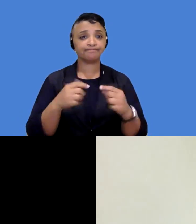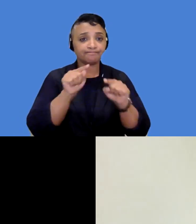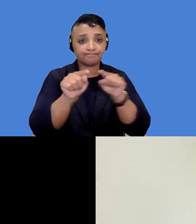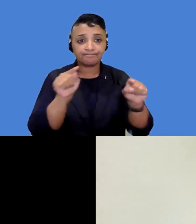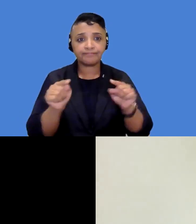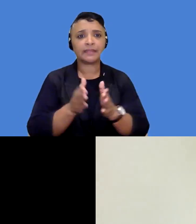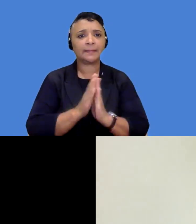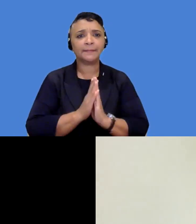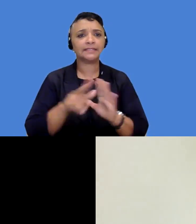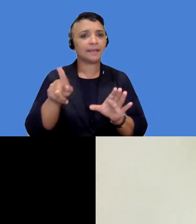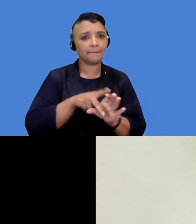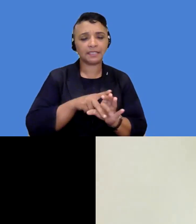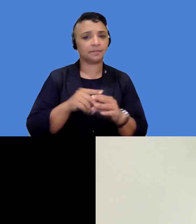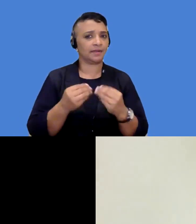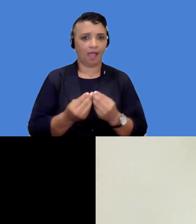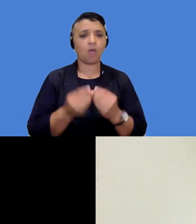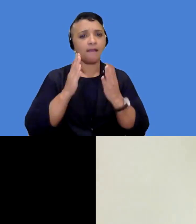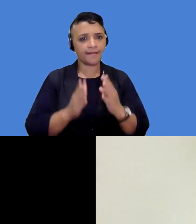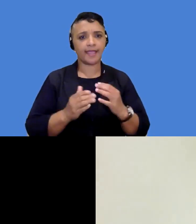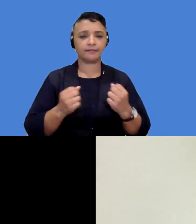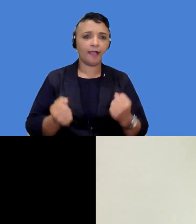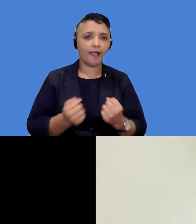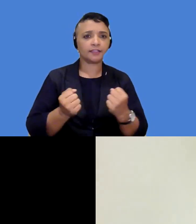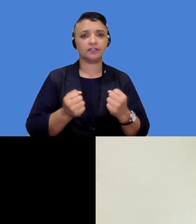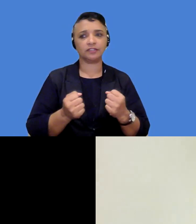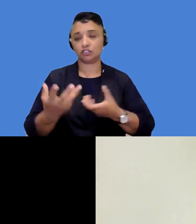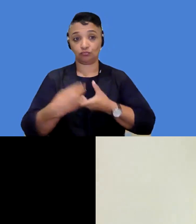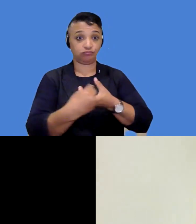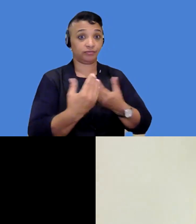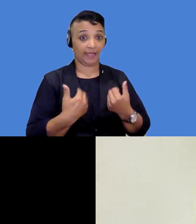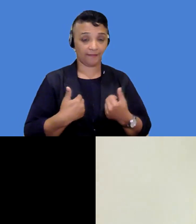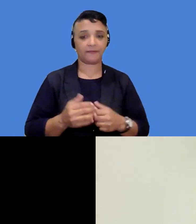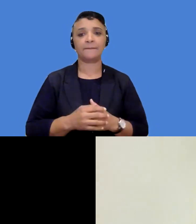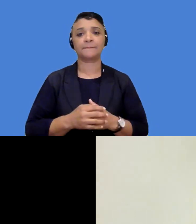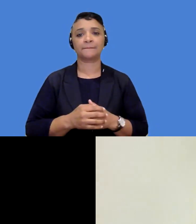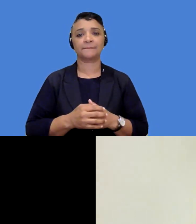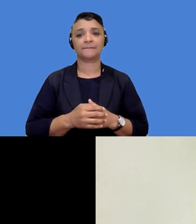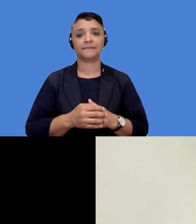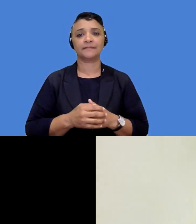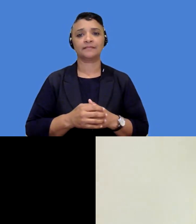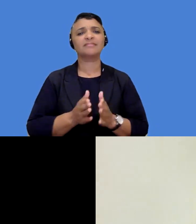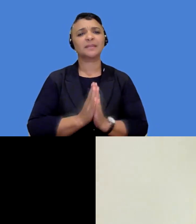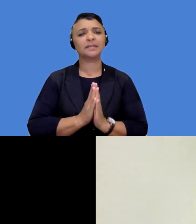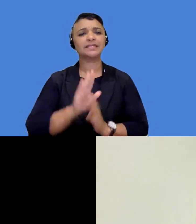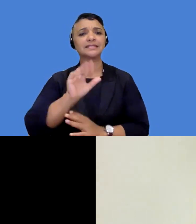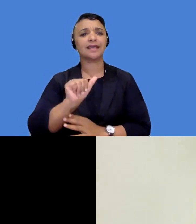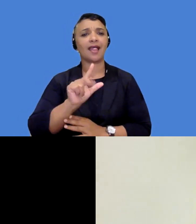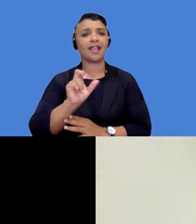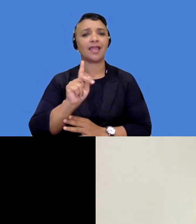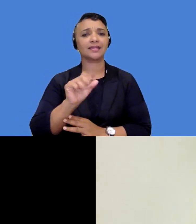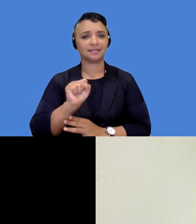in some of the activities that we have set up. I request my colleague Alexandra to